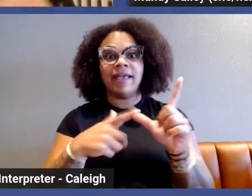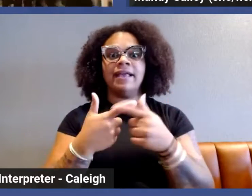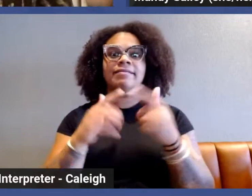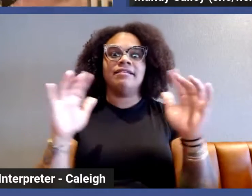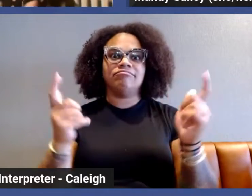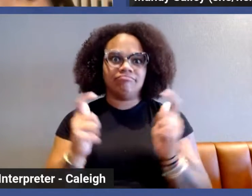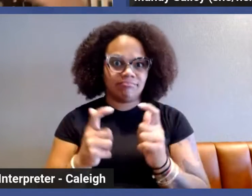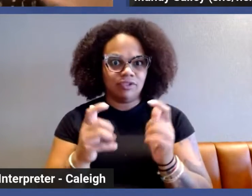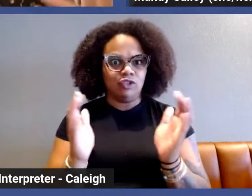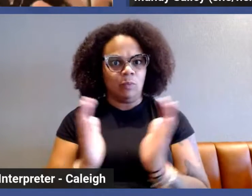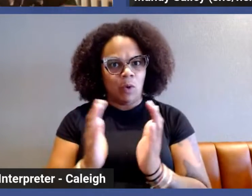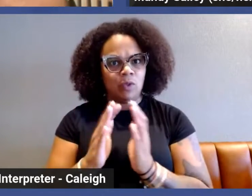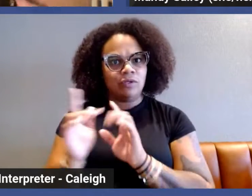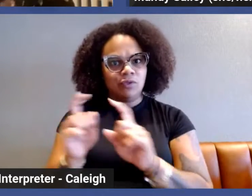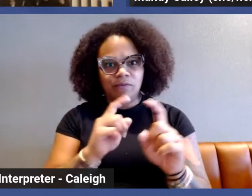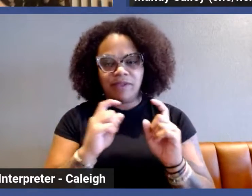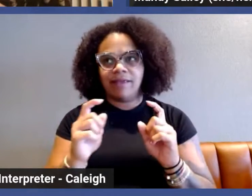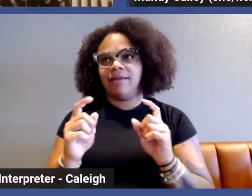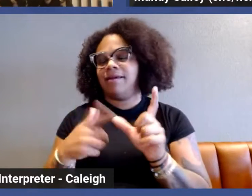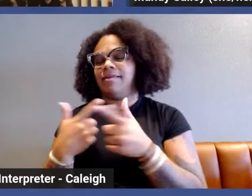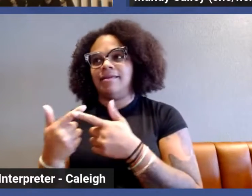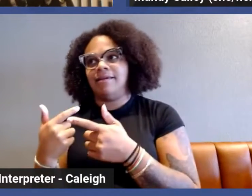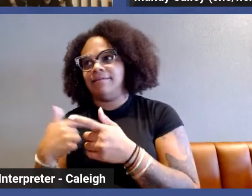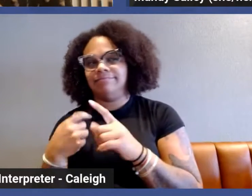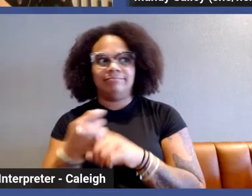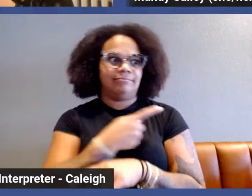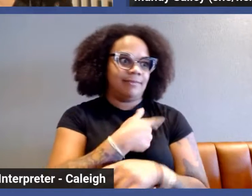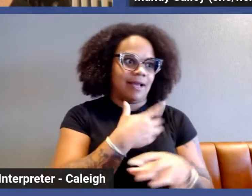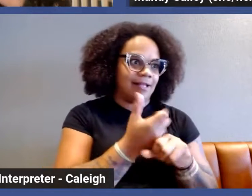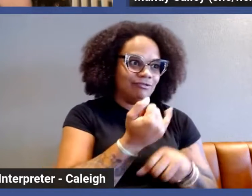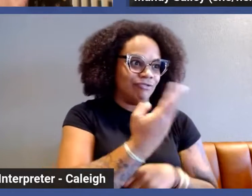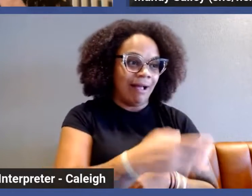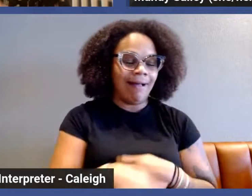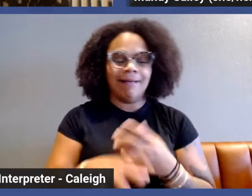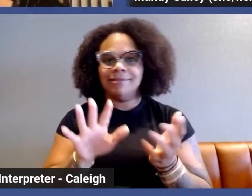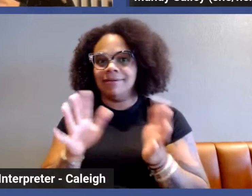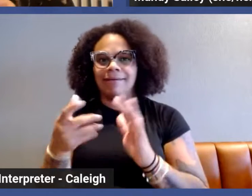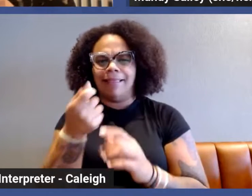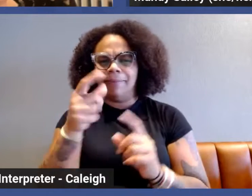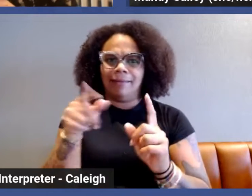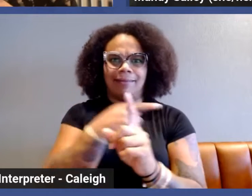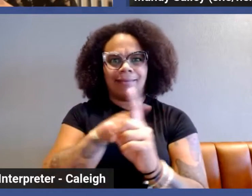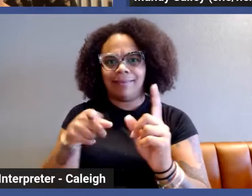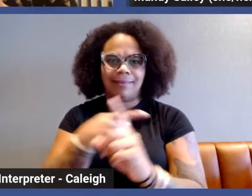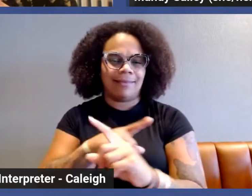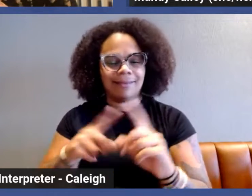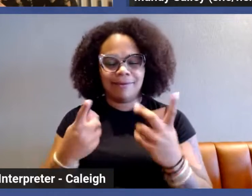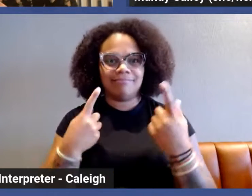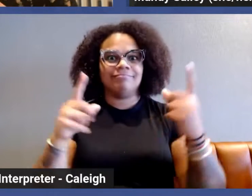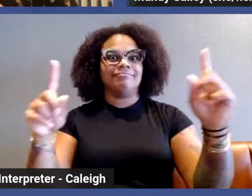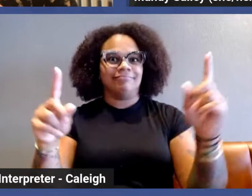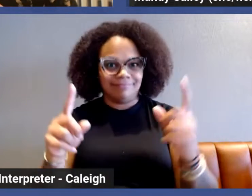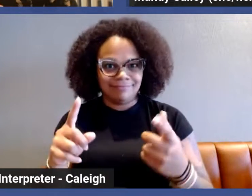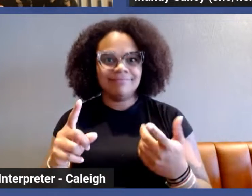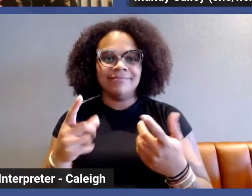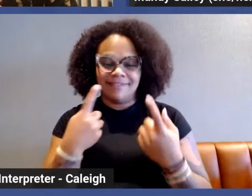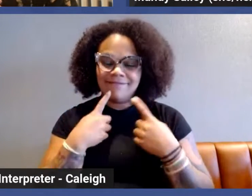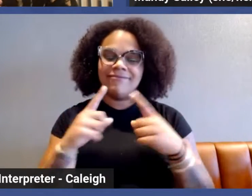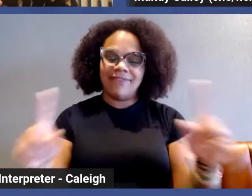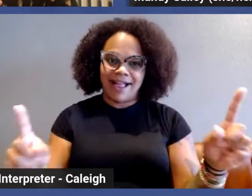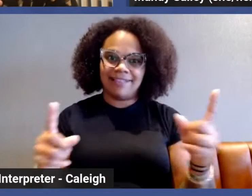I got a job, and it got slowed down a couple of times, but Yeah. we did finally get it